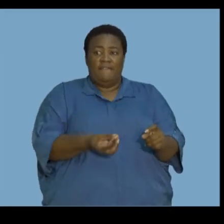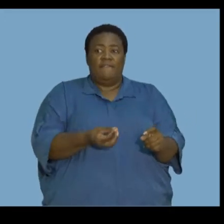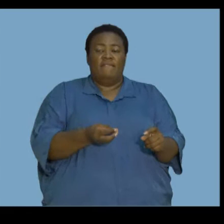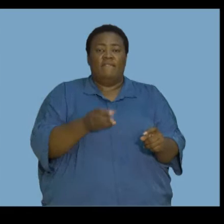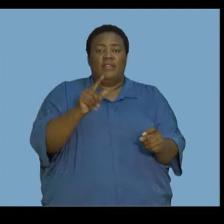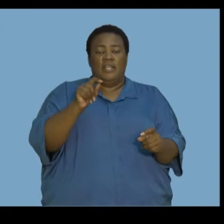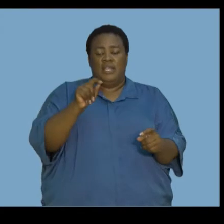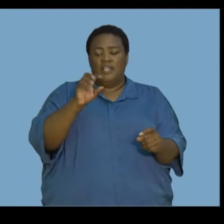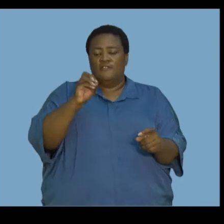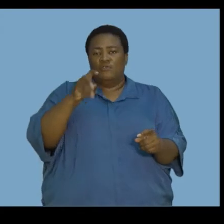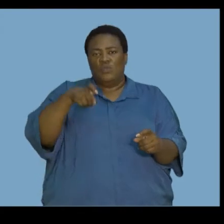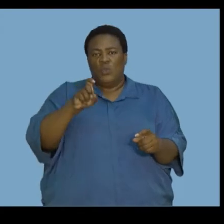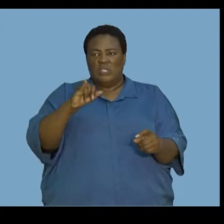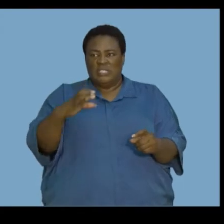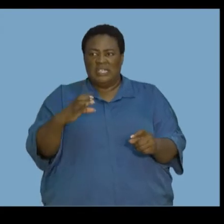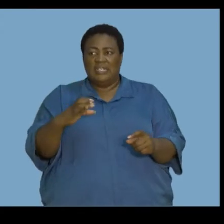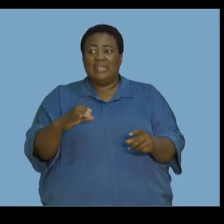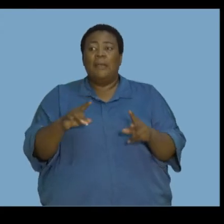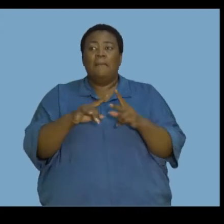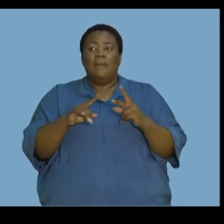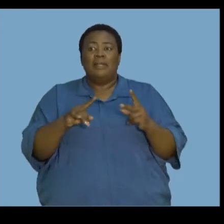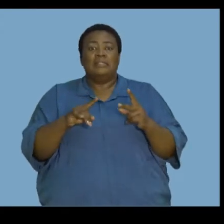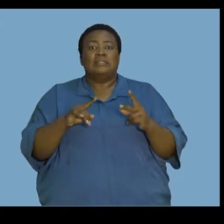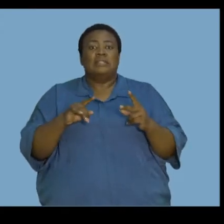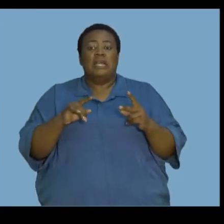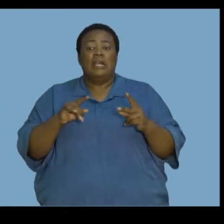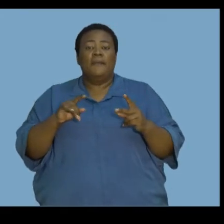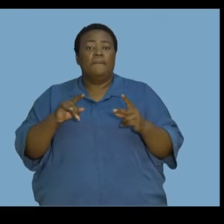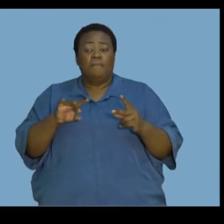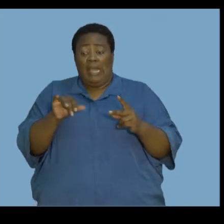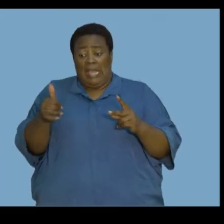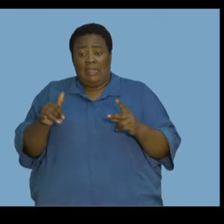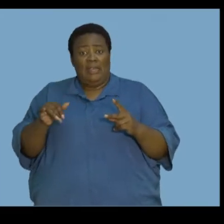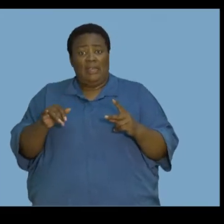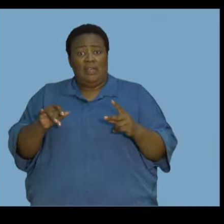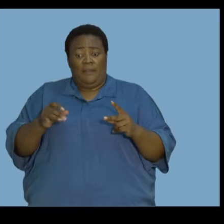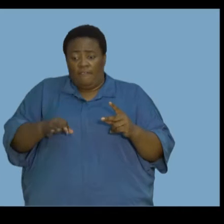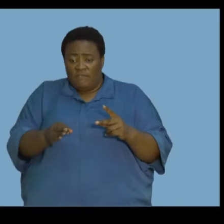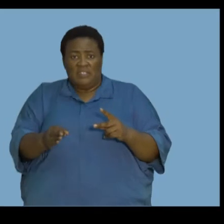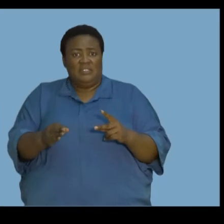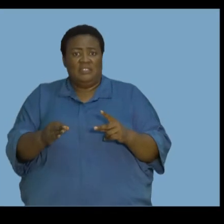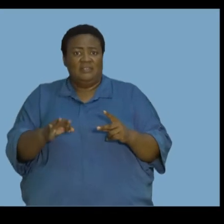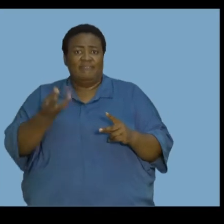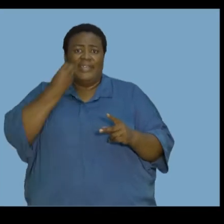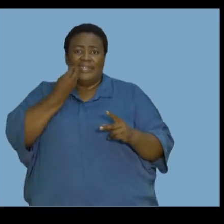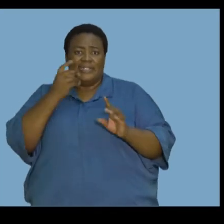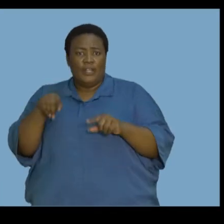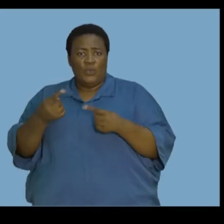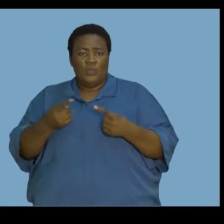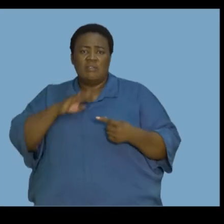toxic waste products and are inedible, so that other marine organisms cannot consume these. So it means that there's a lack of